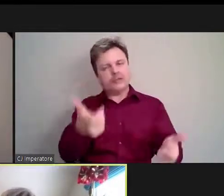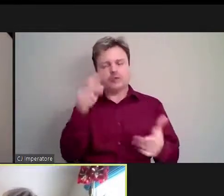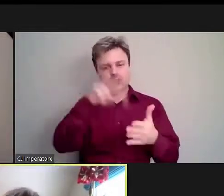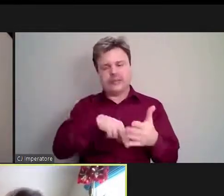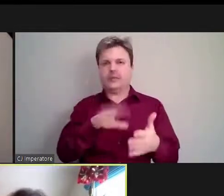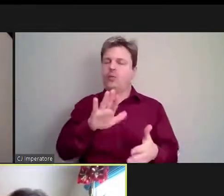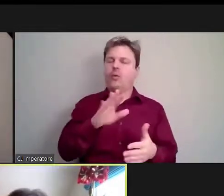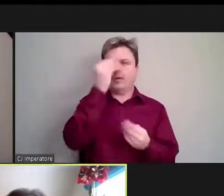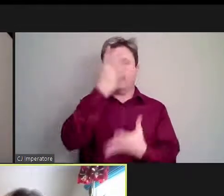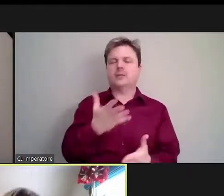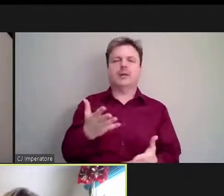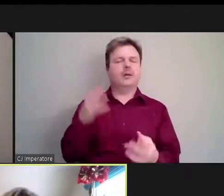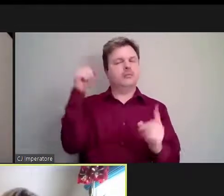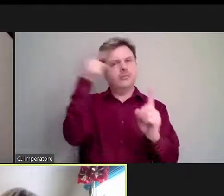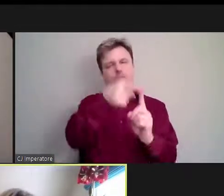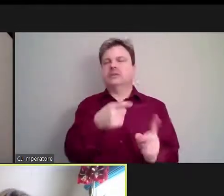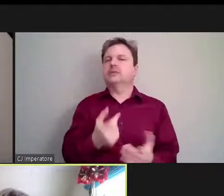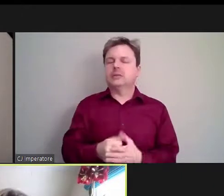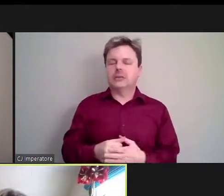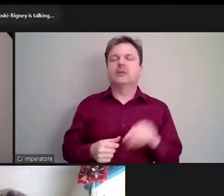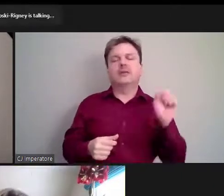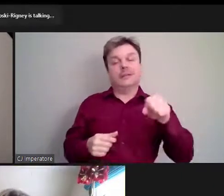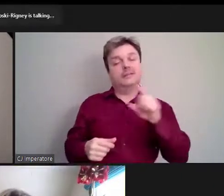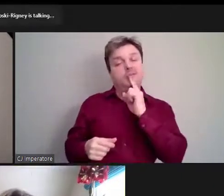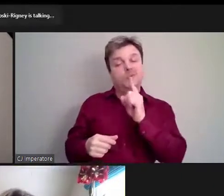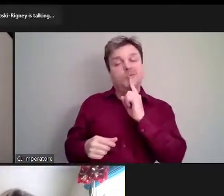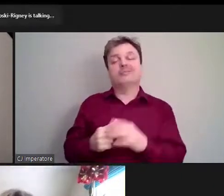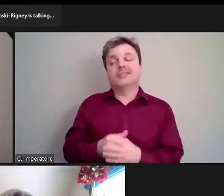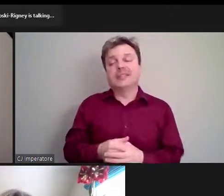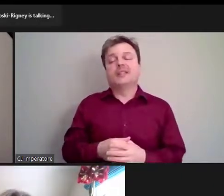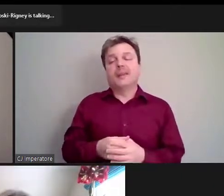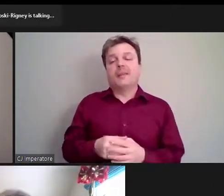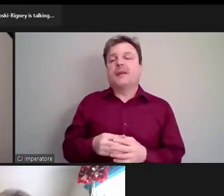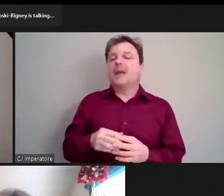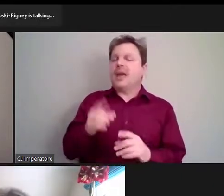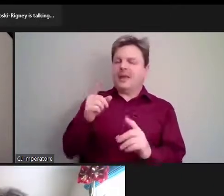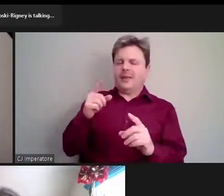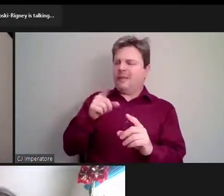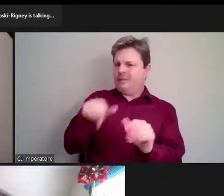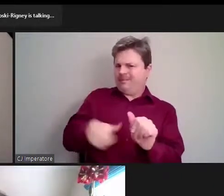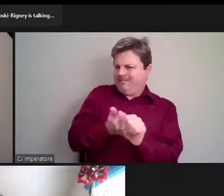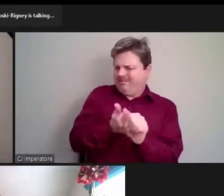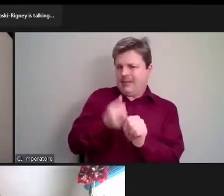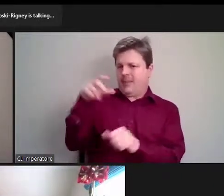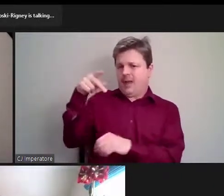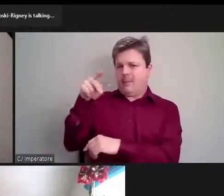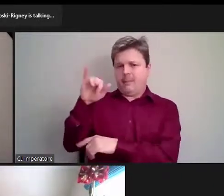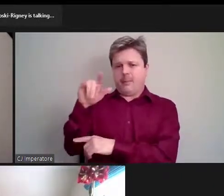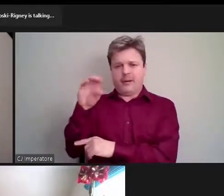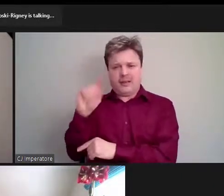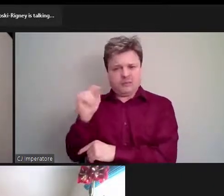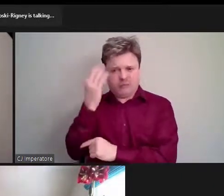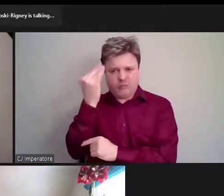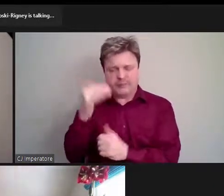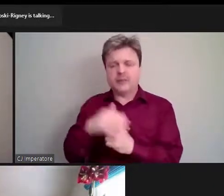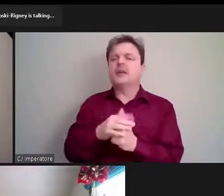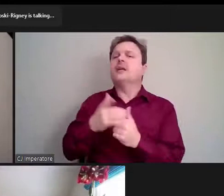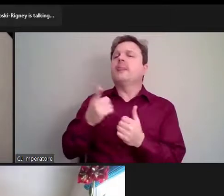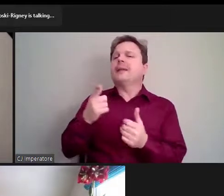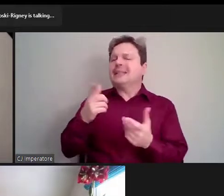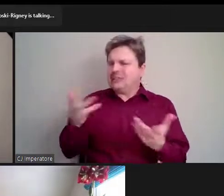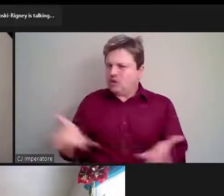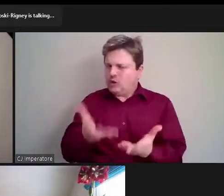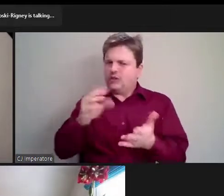get— purpose. Exactly. And the purpose of the pilot was not just to get students to think about universal design, but